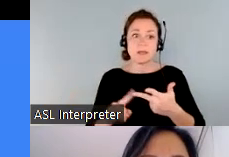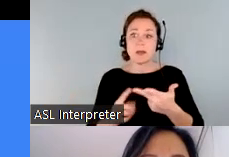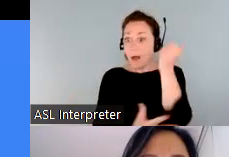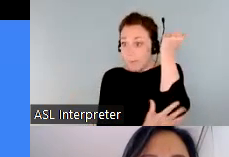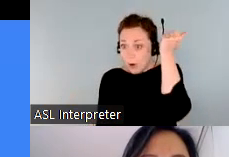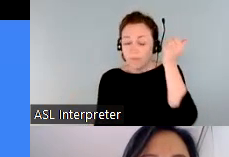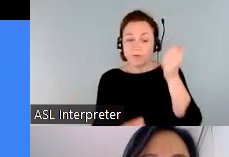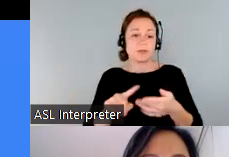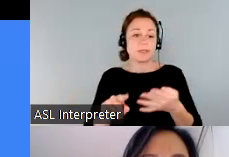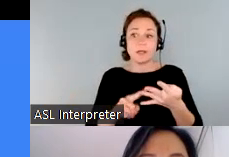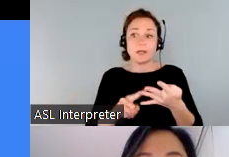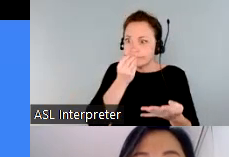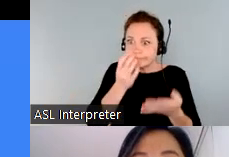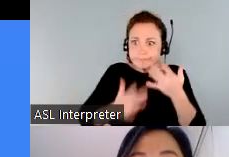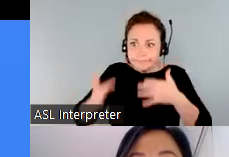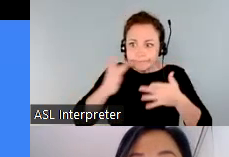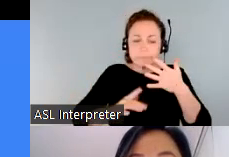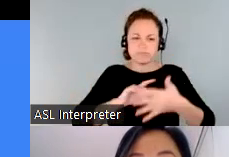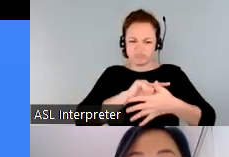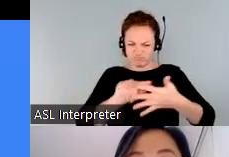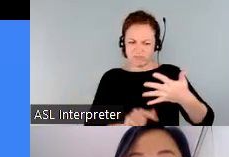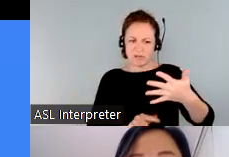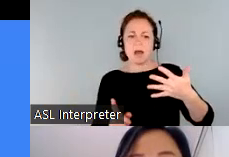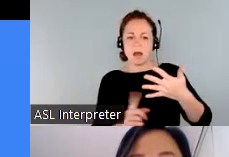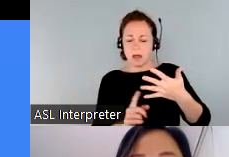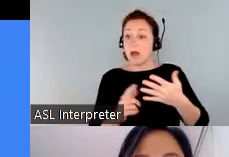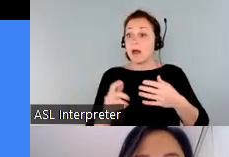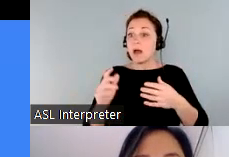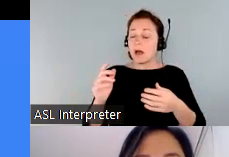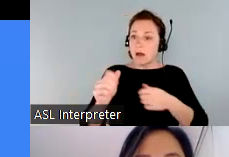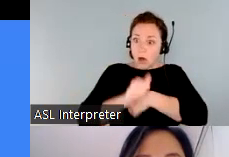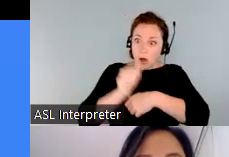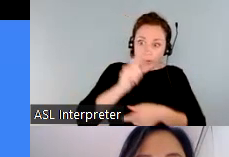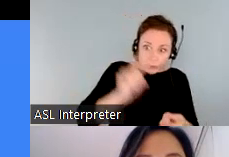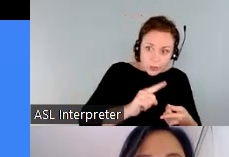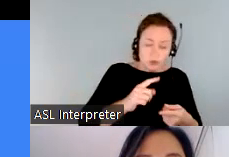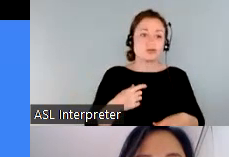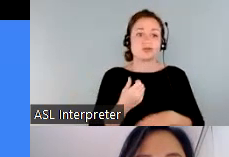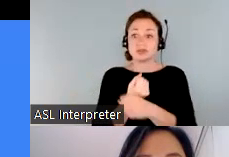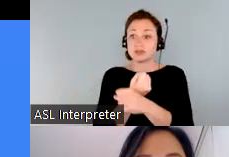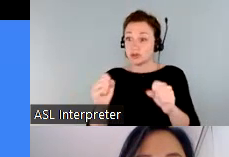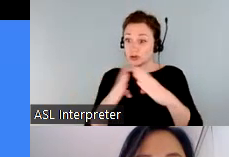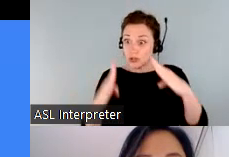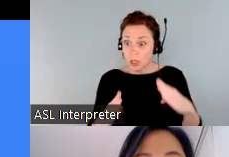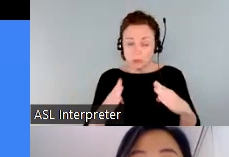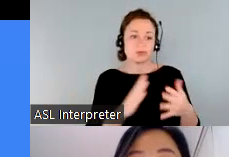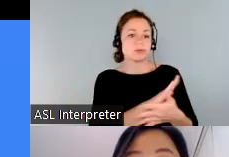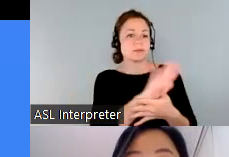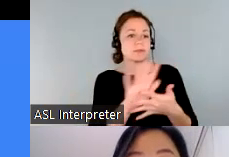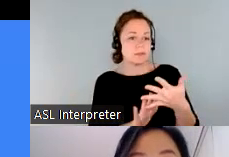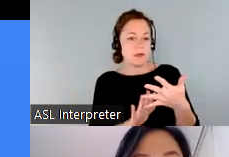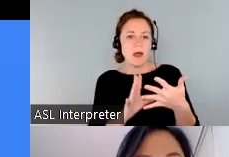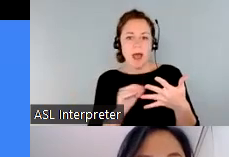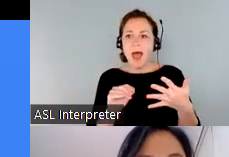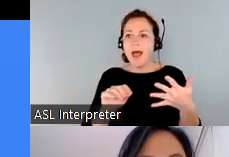food security, as well as harm reduction, shelters, and